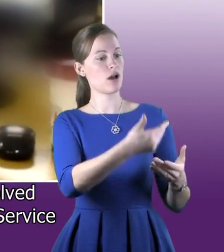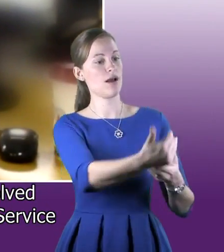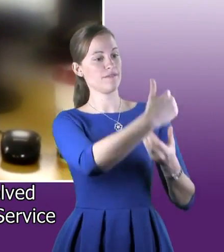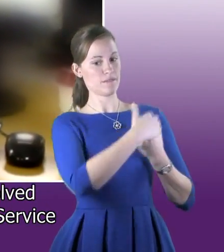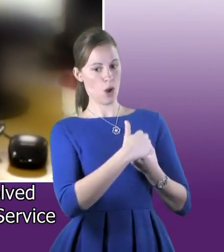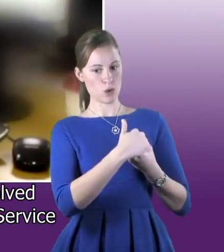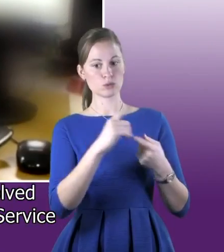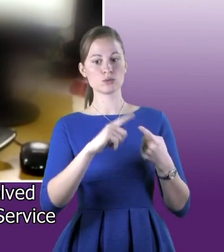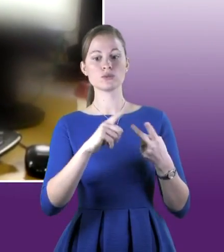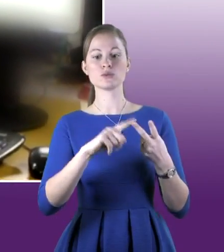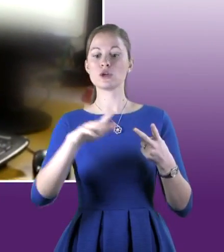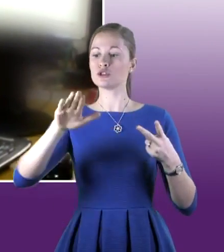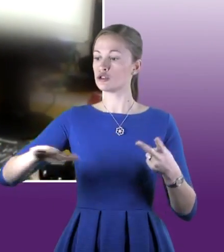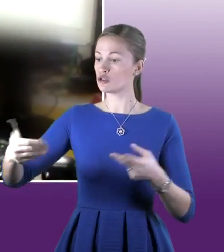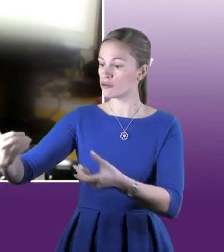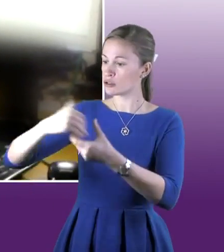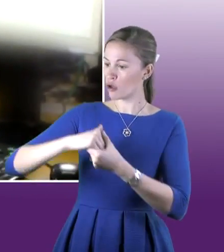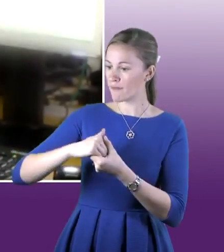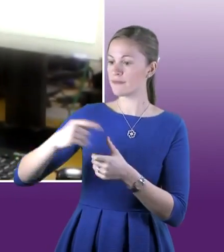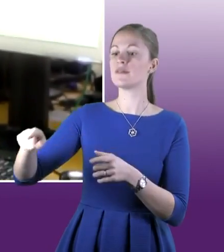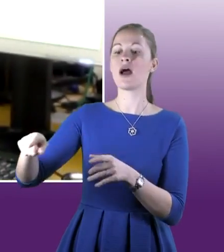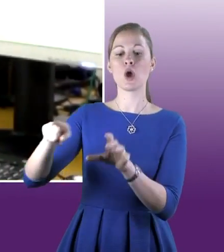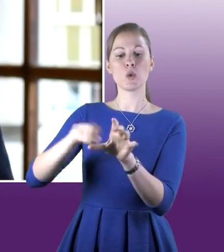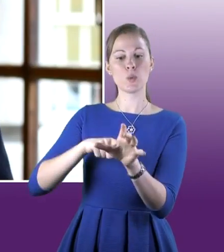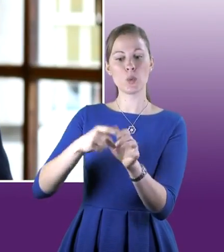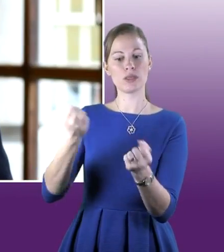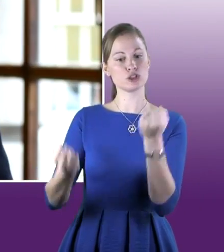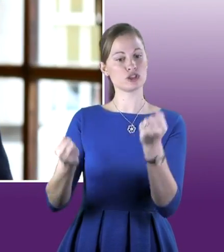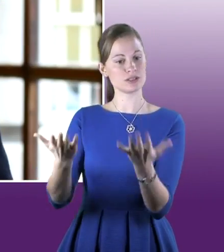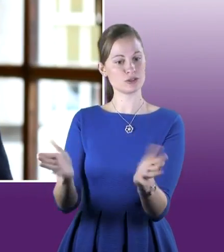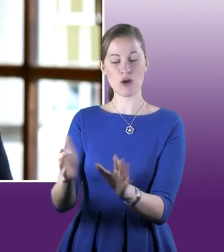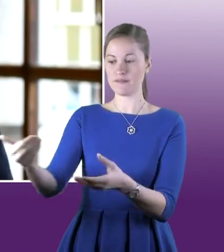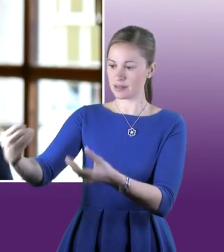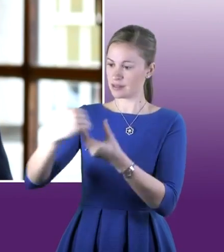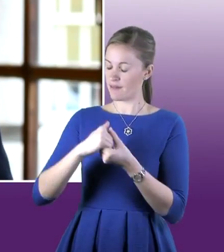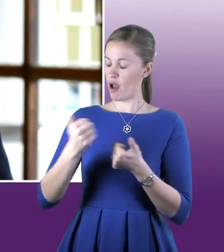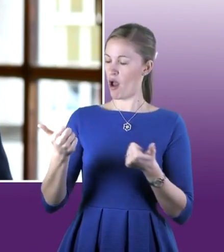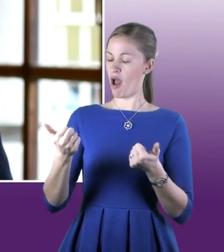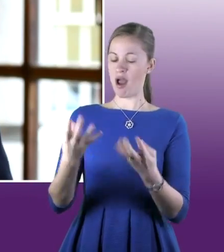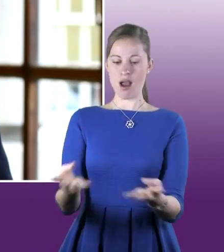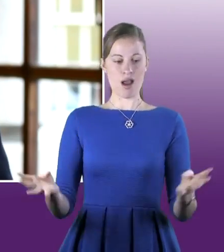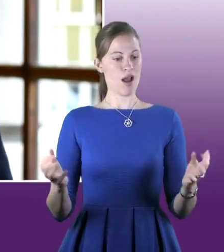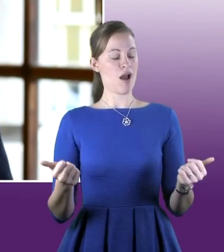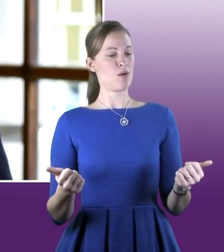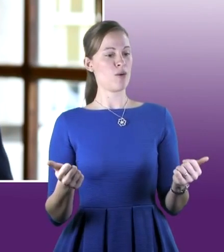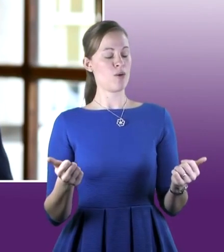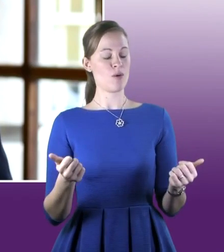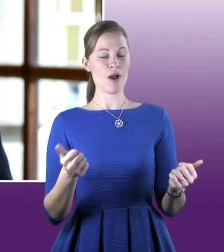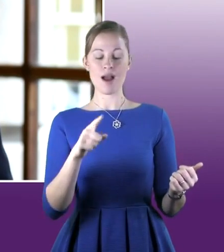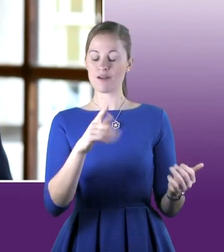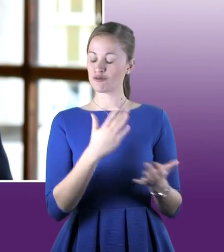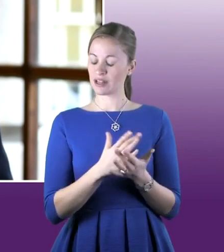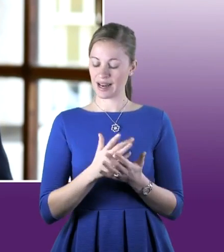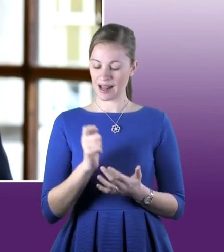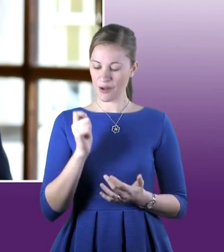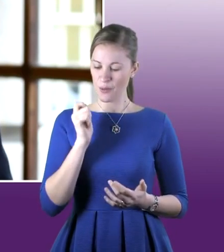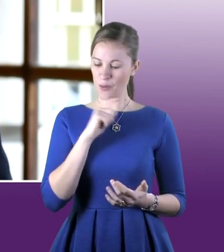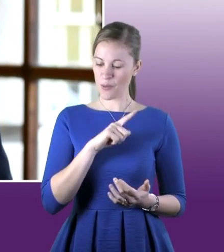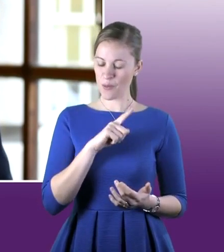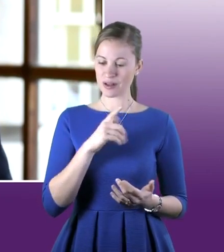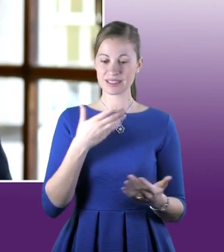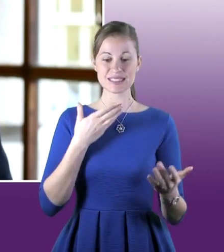with the Children's Service and the Youth Justice Service. It's funny. Dealing with intimidation has eventually